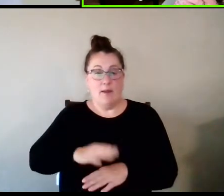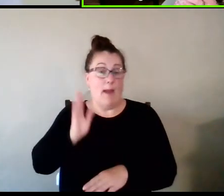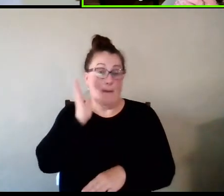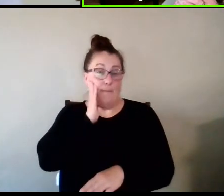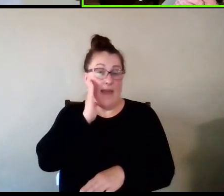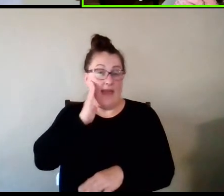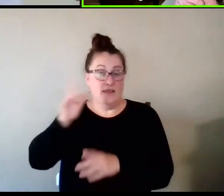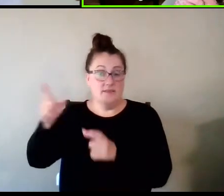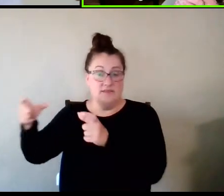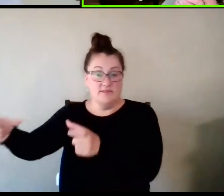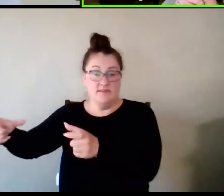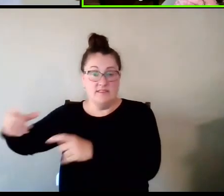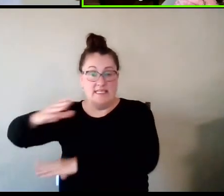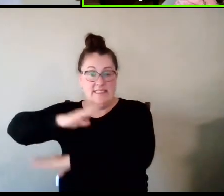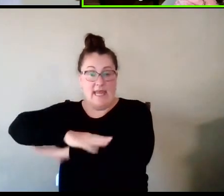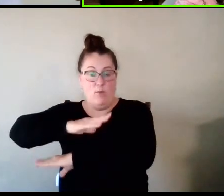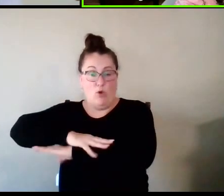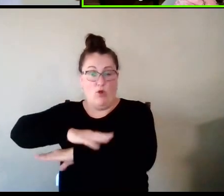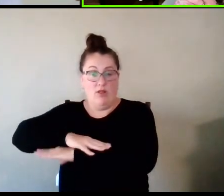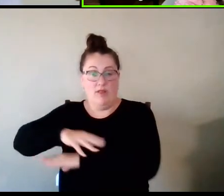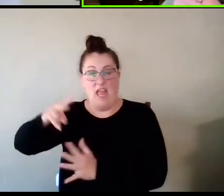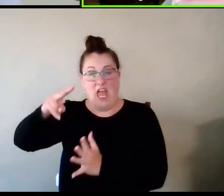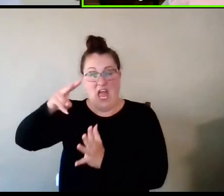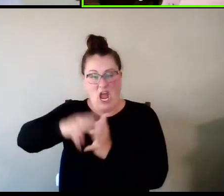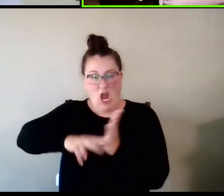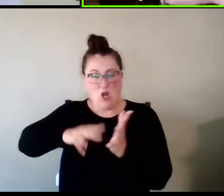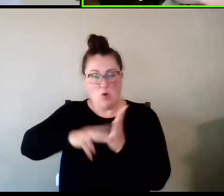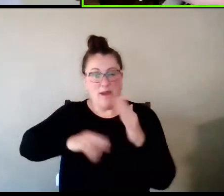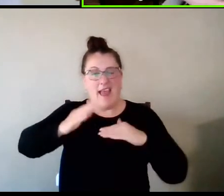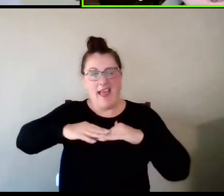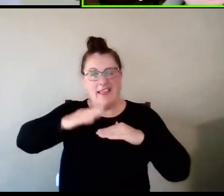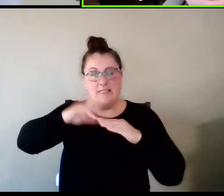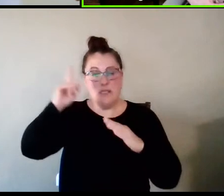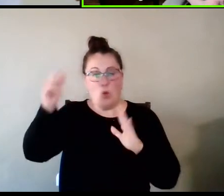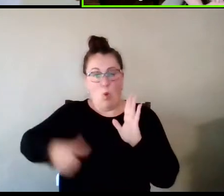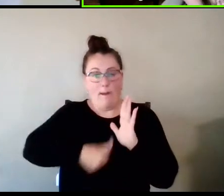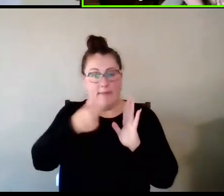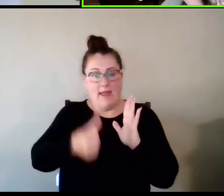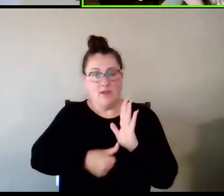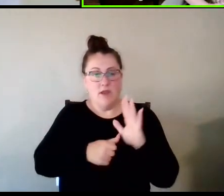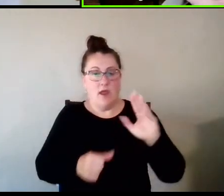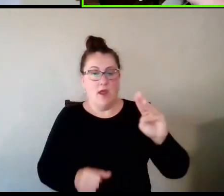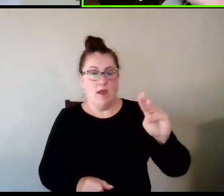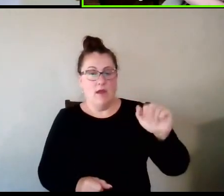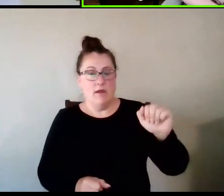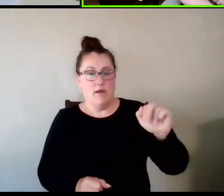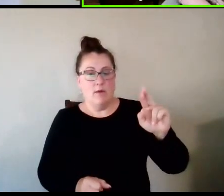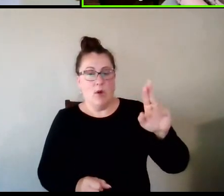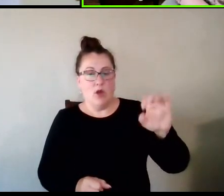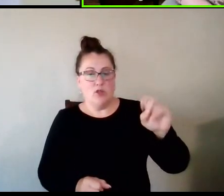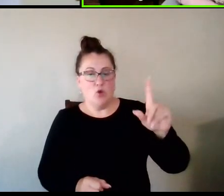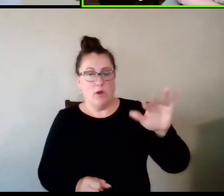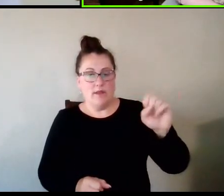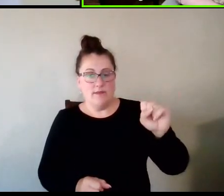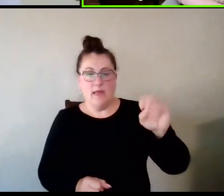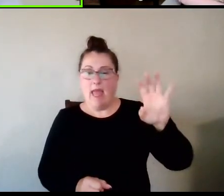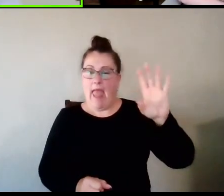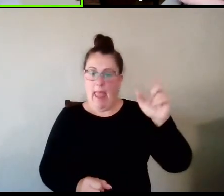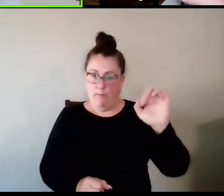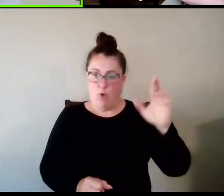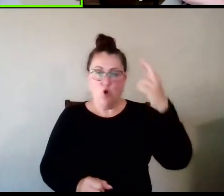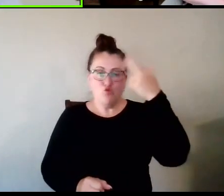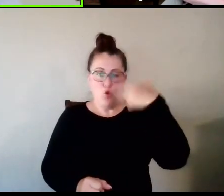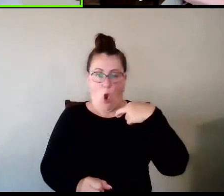and every night I read at least a page, because Marcus Aurelius was, as you know, the emperor of Rome.